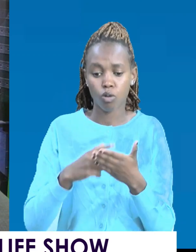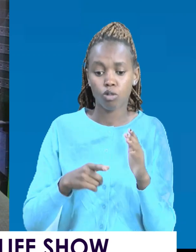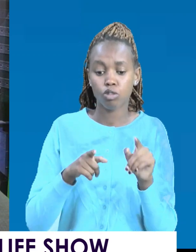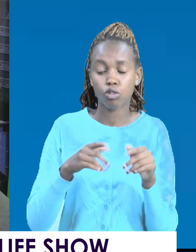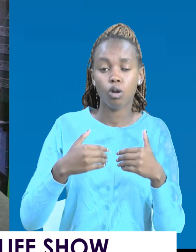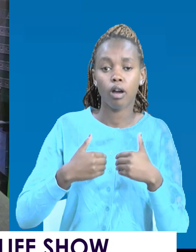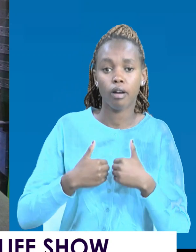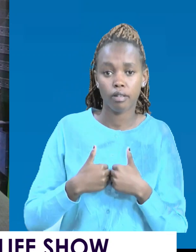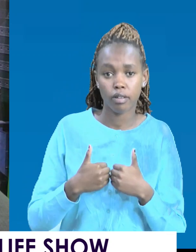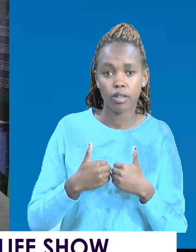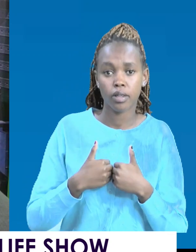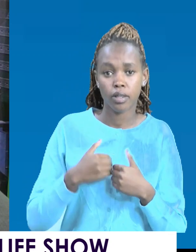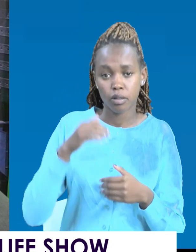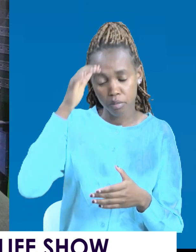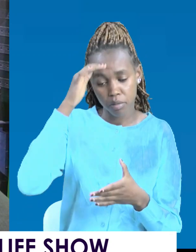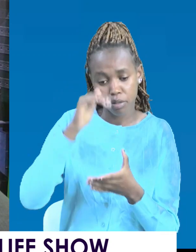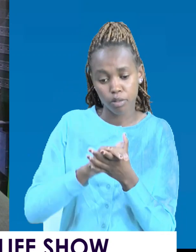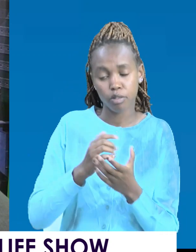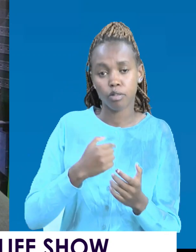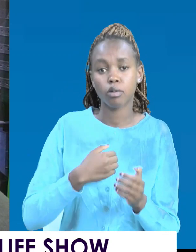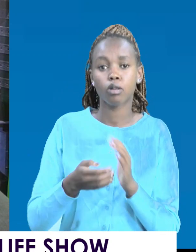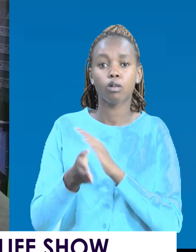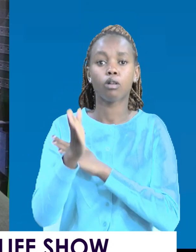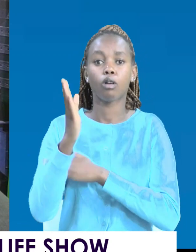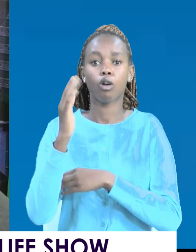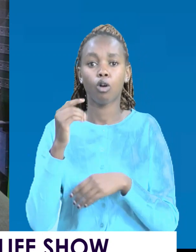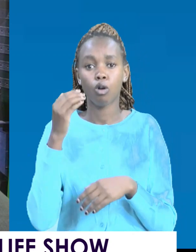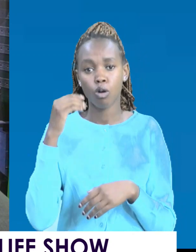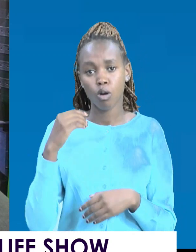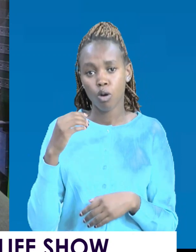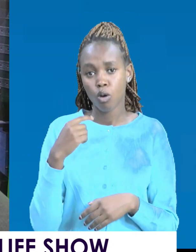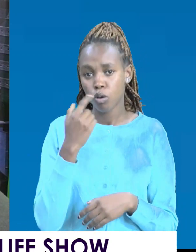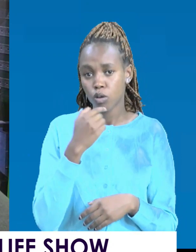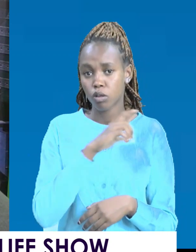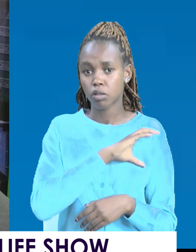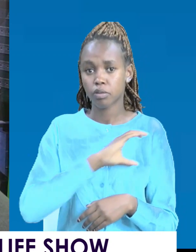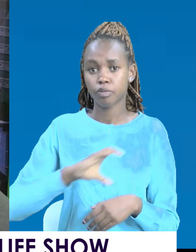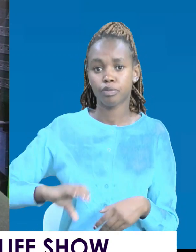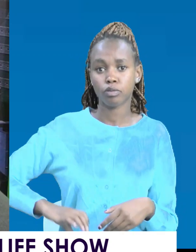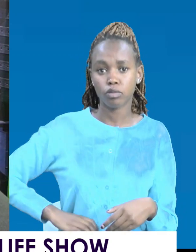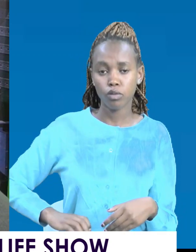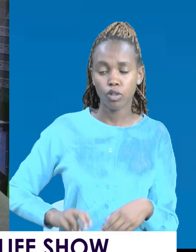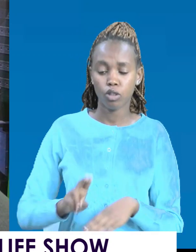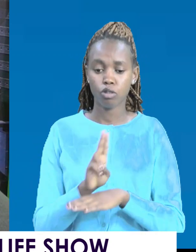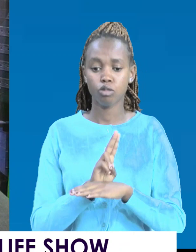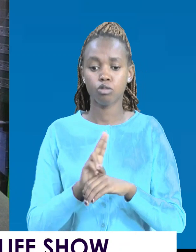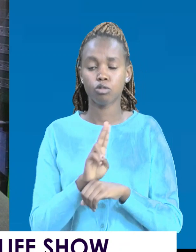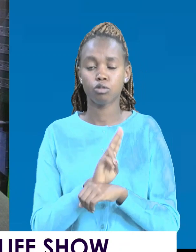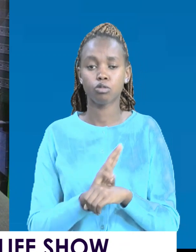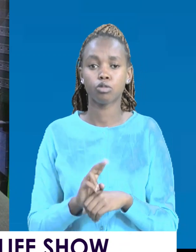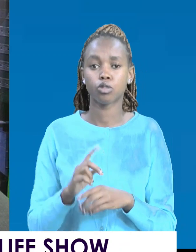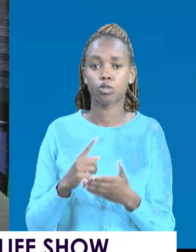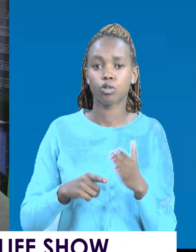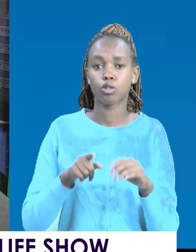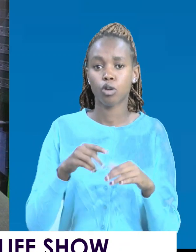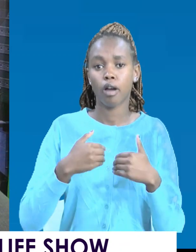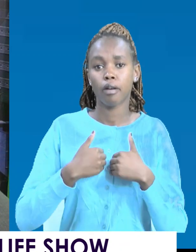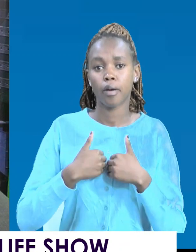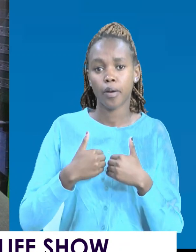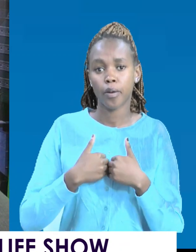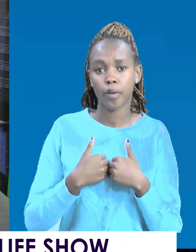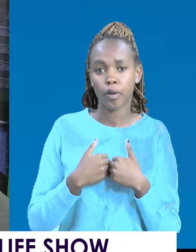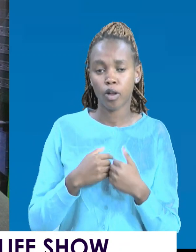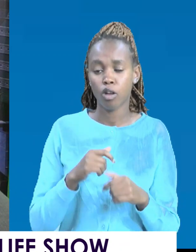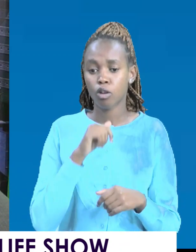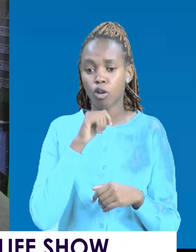have. Believe you me, God, for those who are Christians, will use what you have left. He will not use what